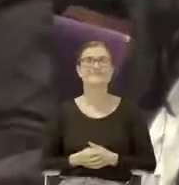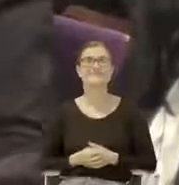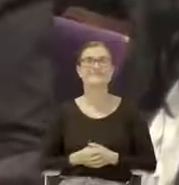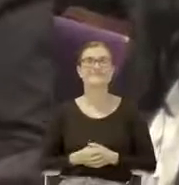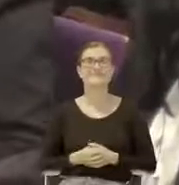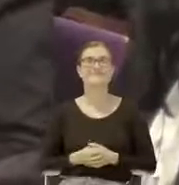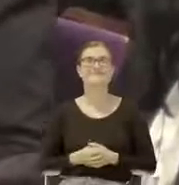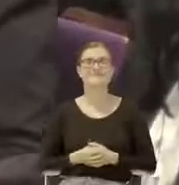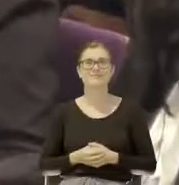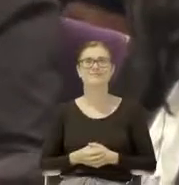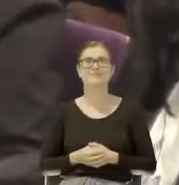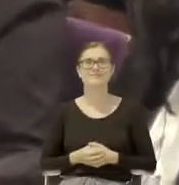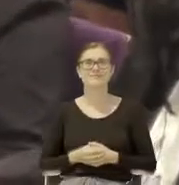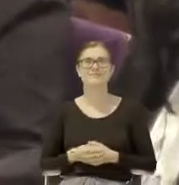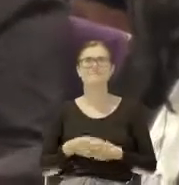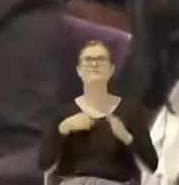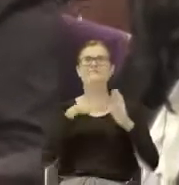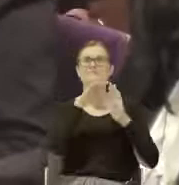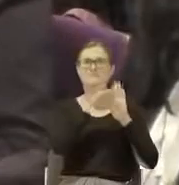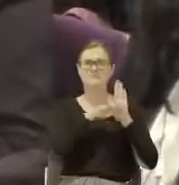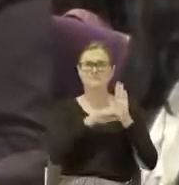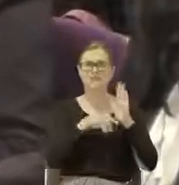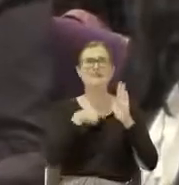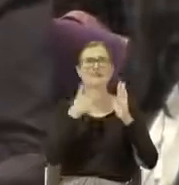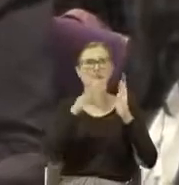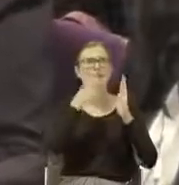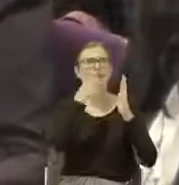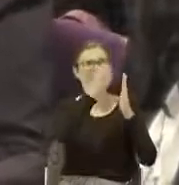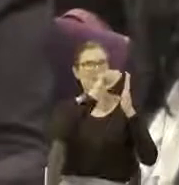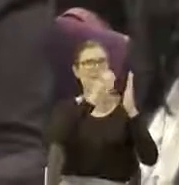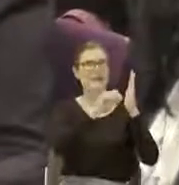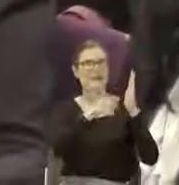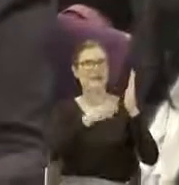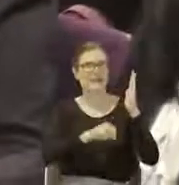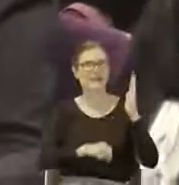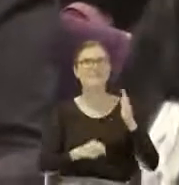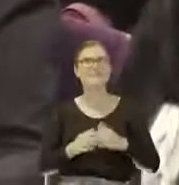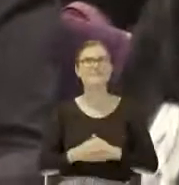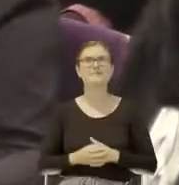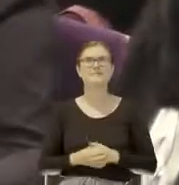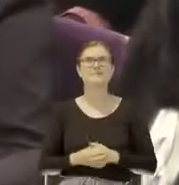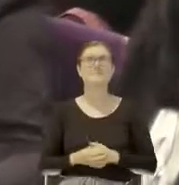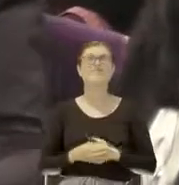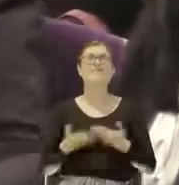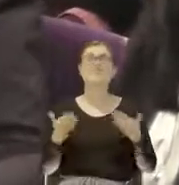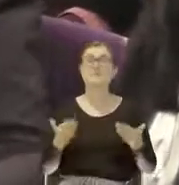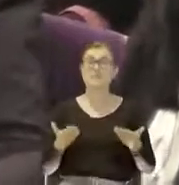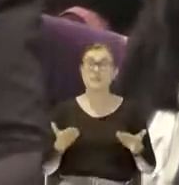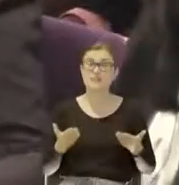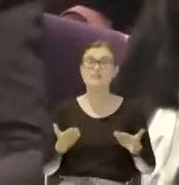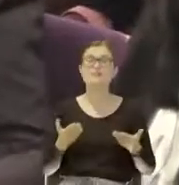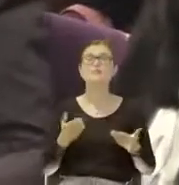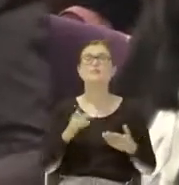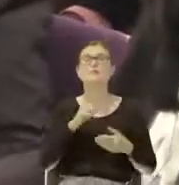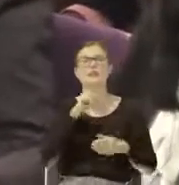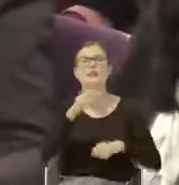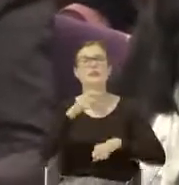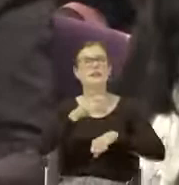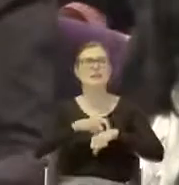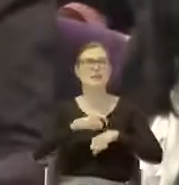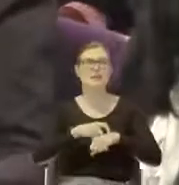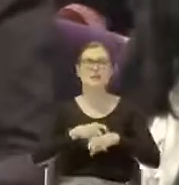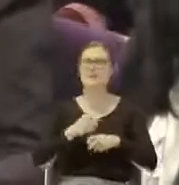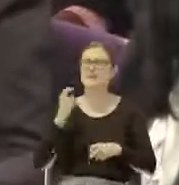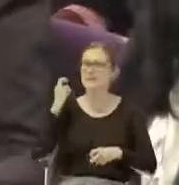We are in a very difficult period as global and local communities.